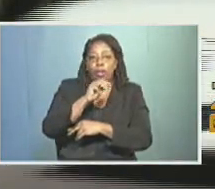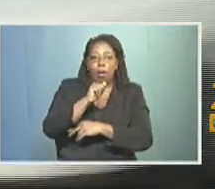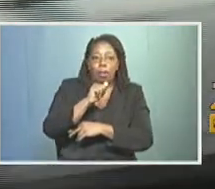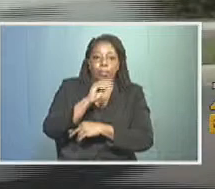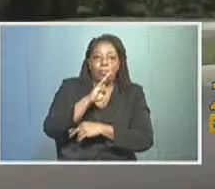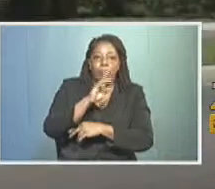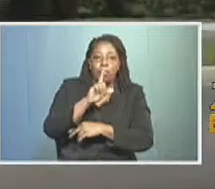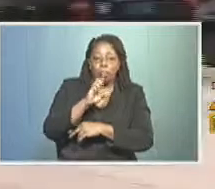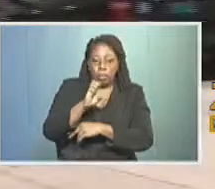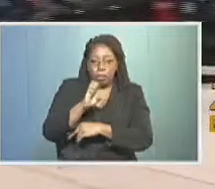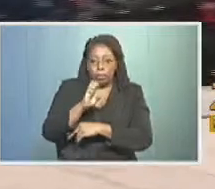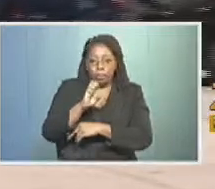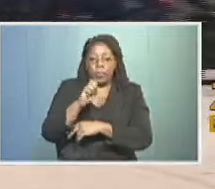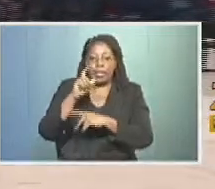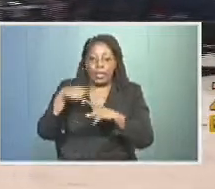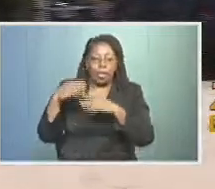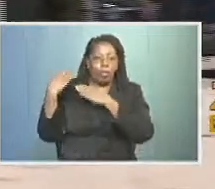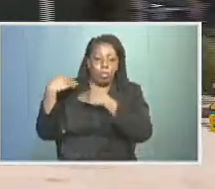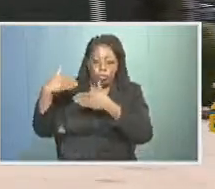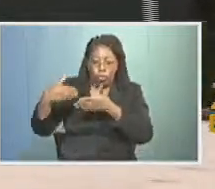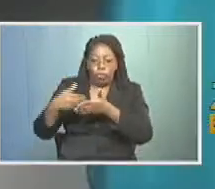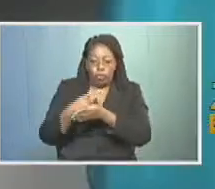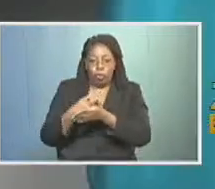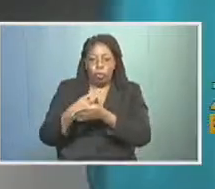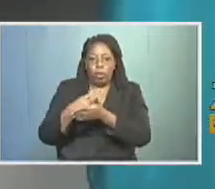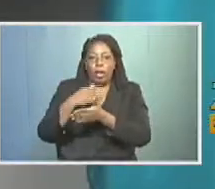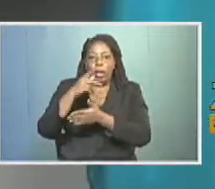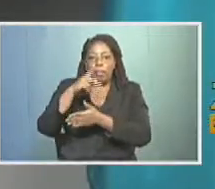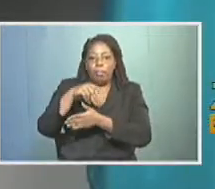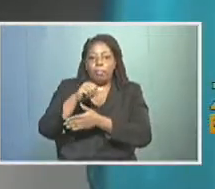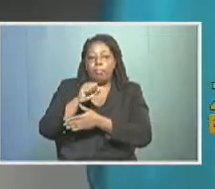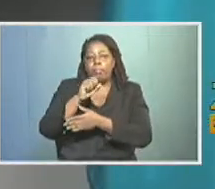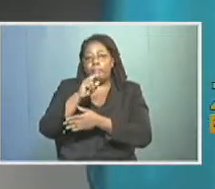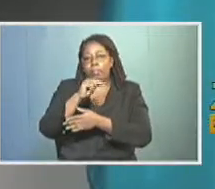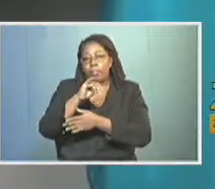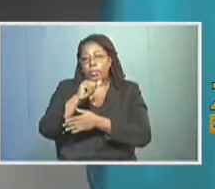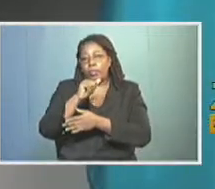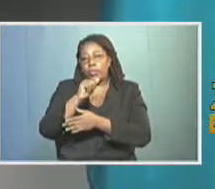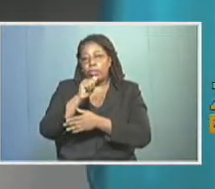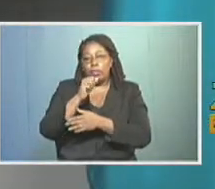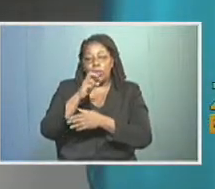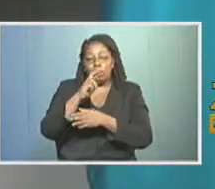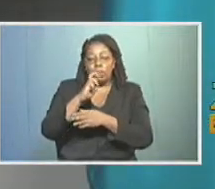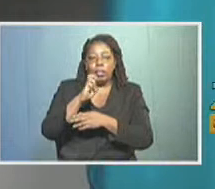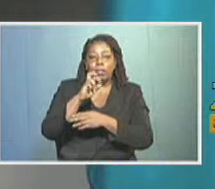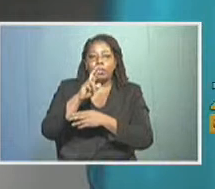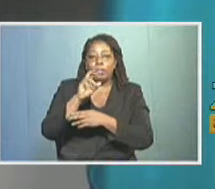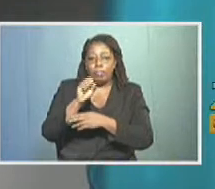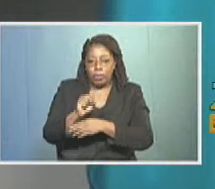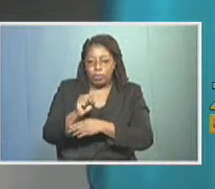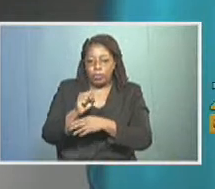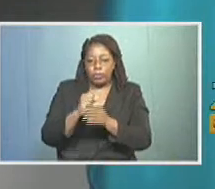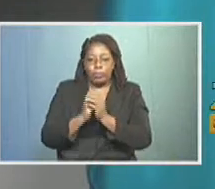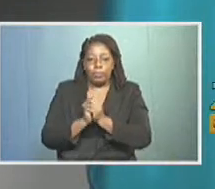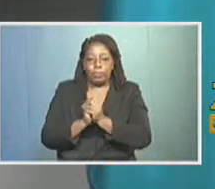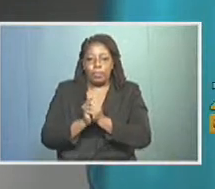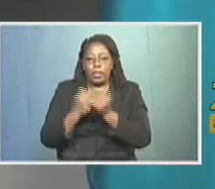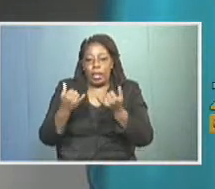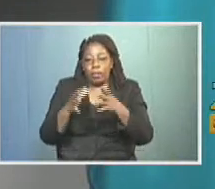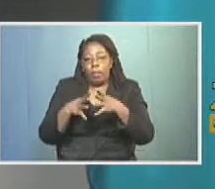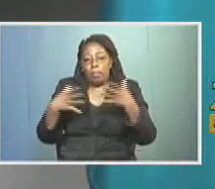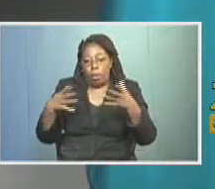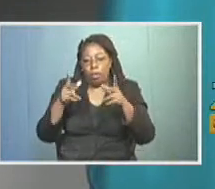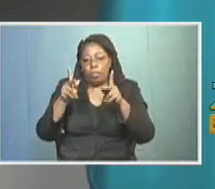cannot bear the burden of new pensioners. We realize that with the amount of persons that need